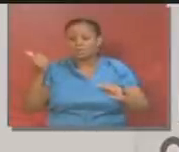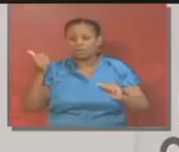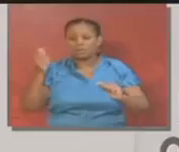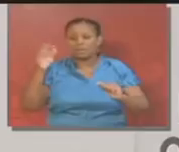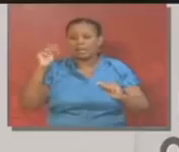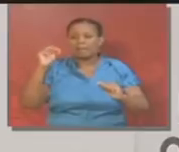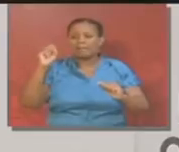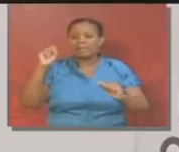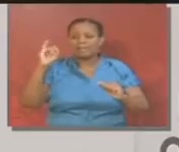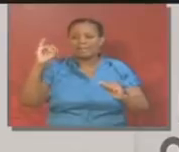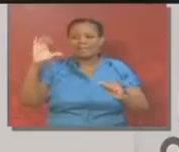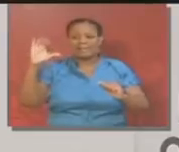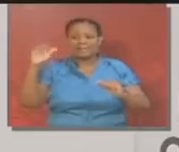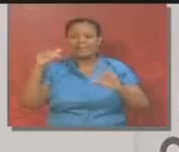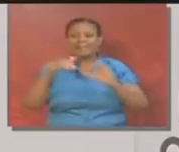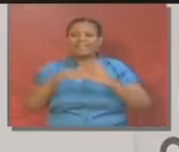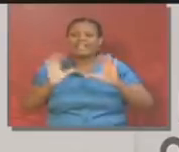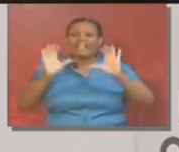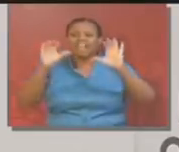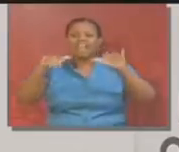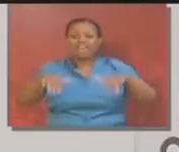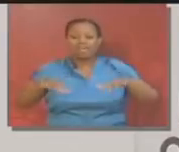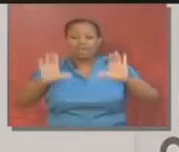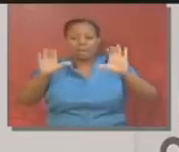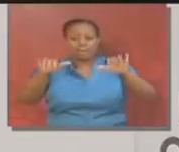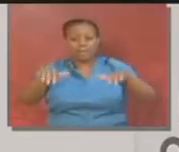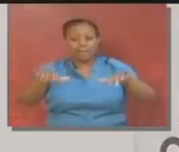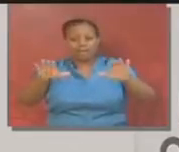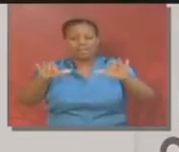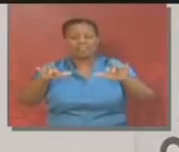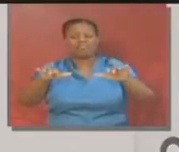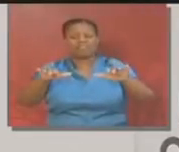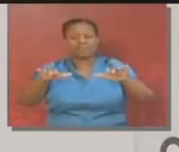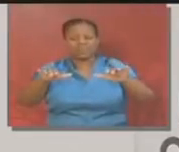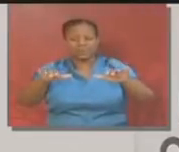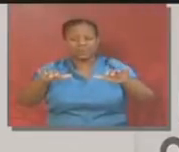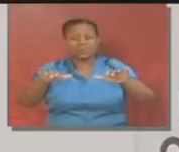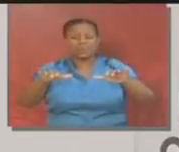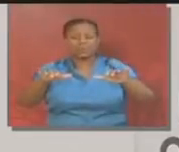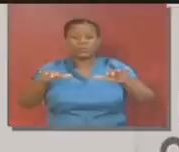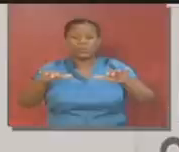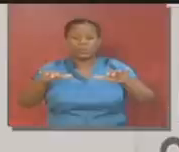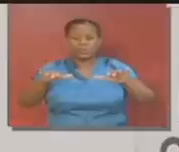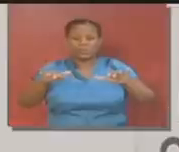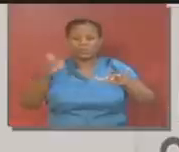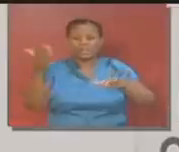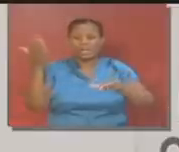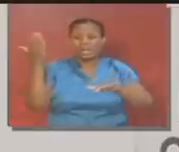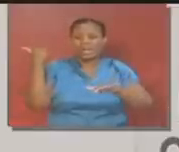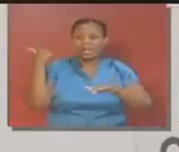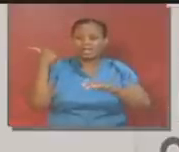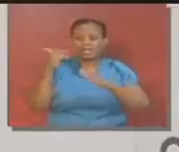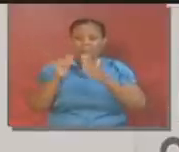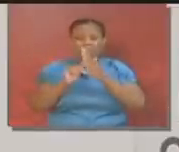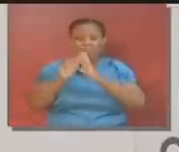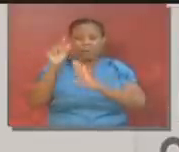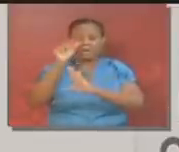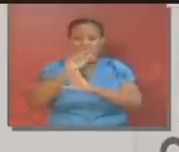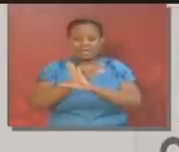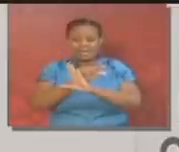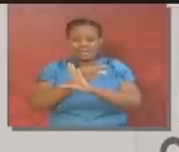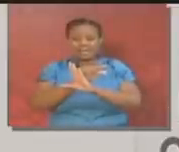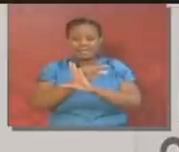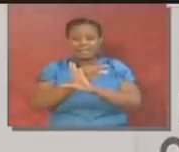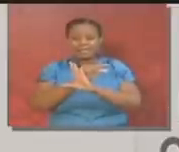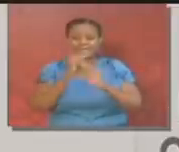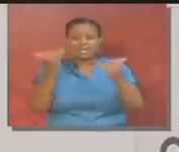But significantly, as we know, we had our spike August last year. Jamaica is now having their increased cases